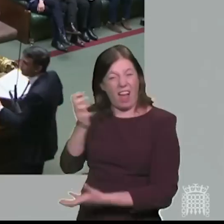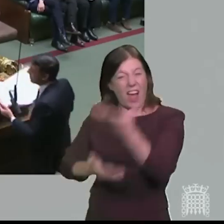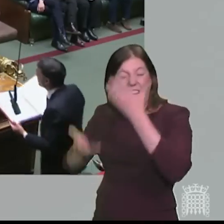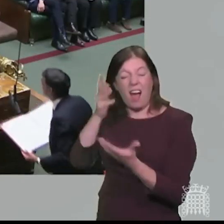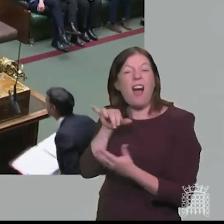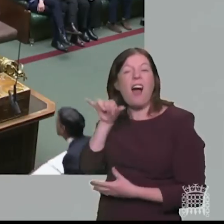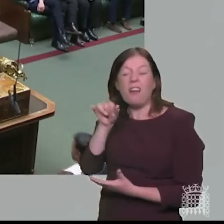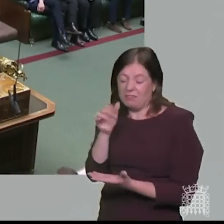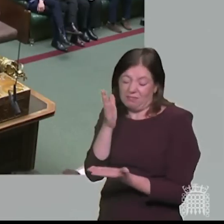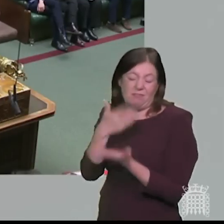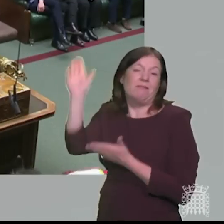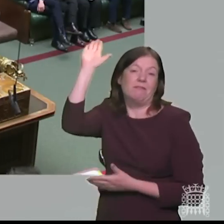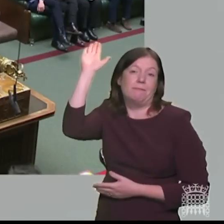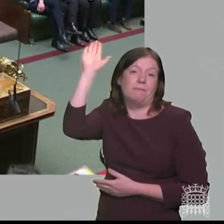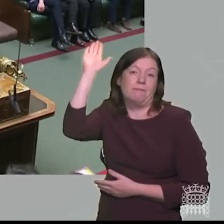say.